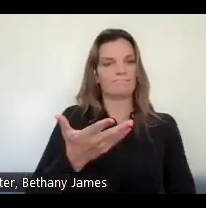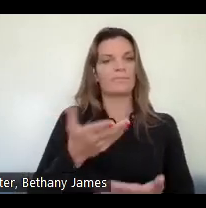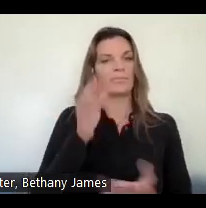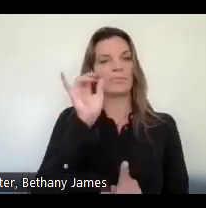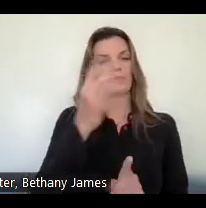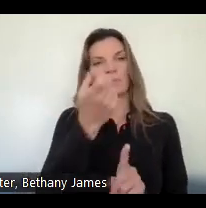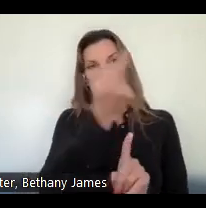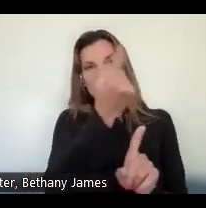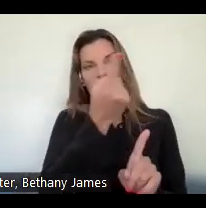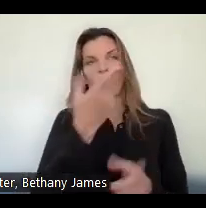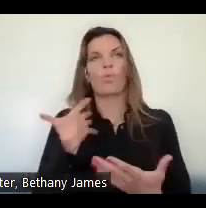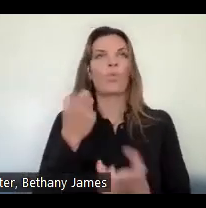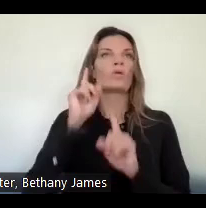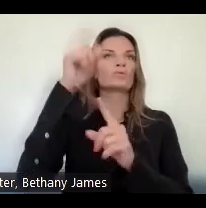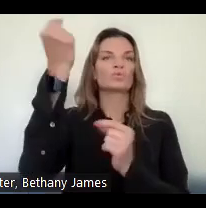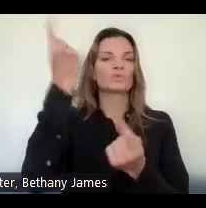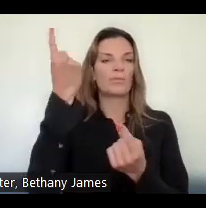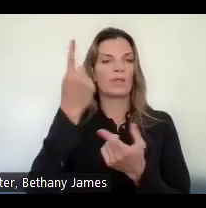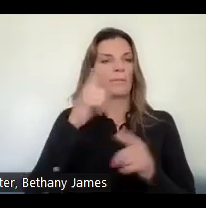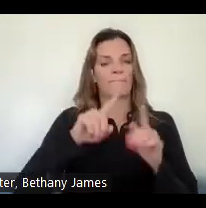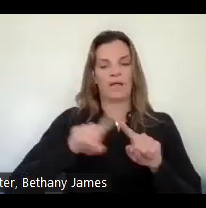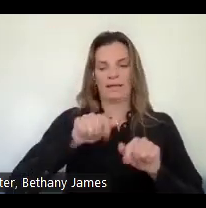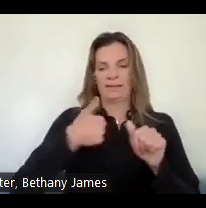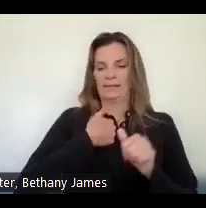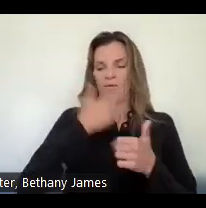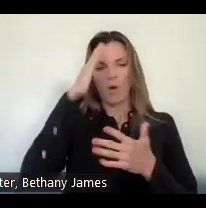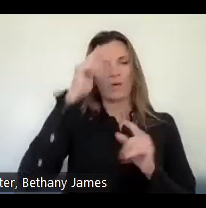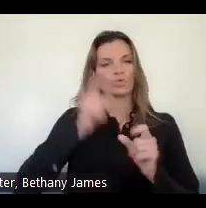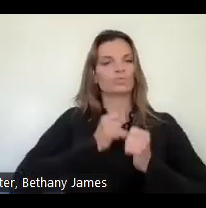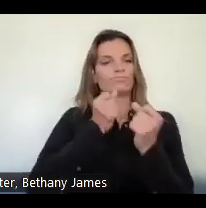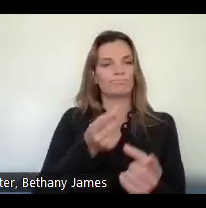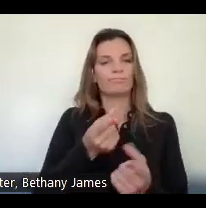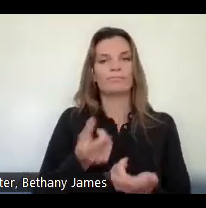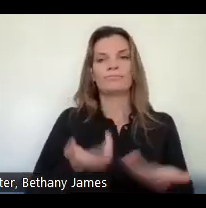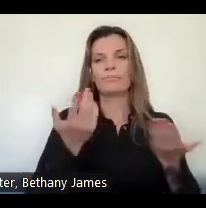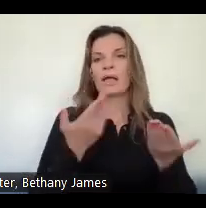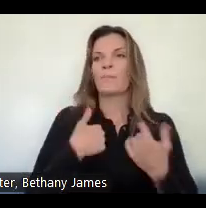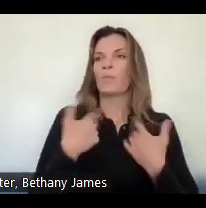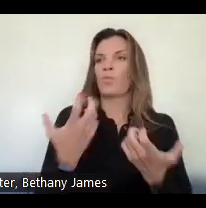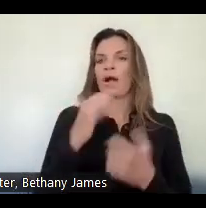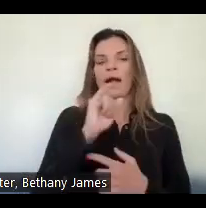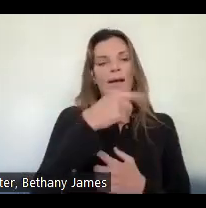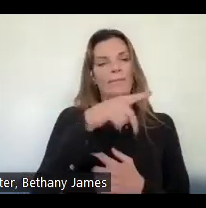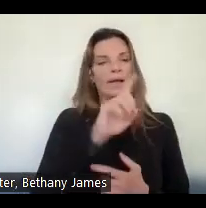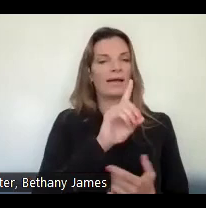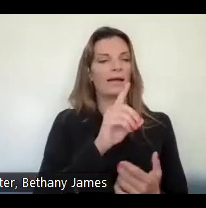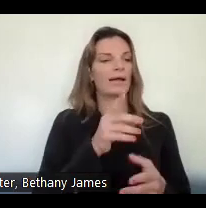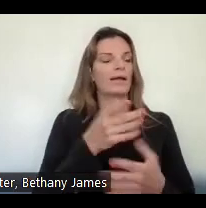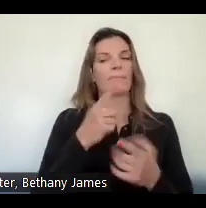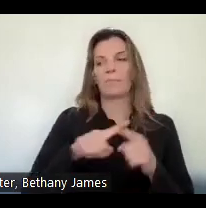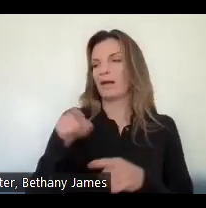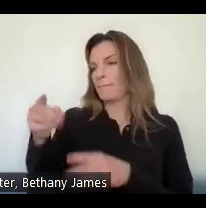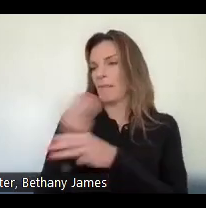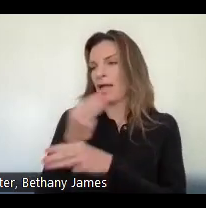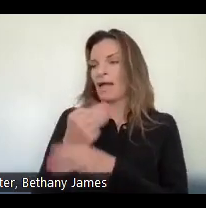go do something, such as they want to go and play on their iPad as opposed to doing the math